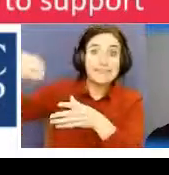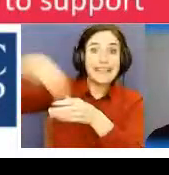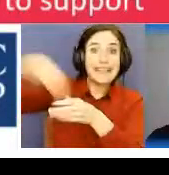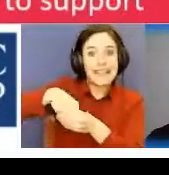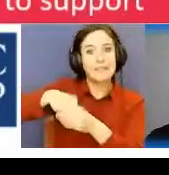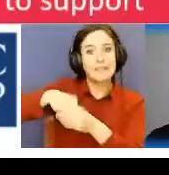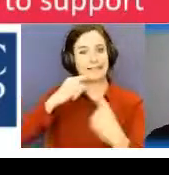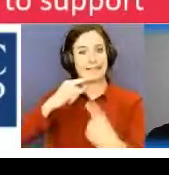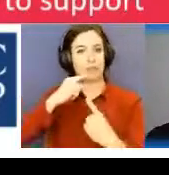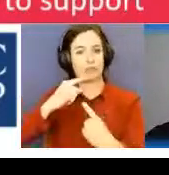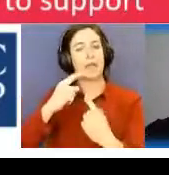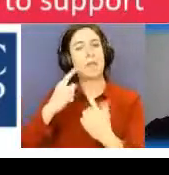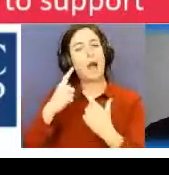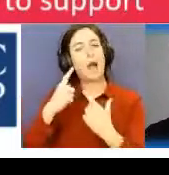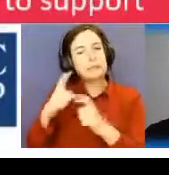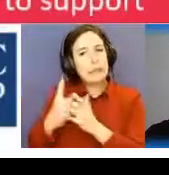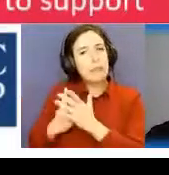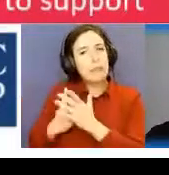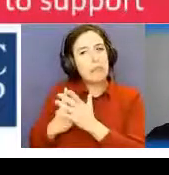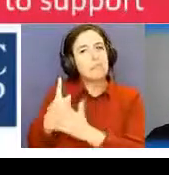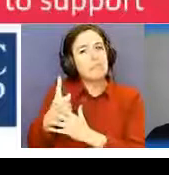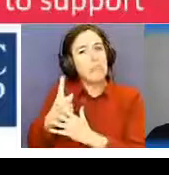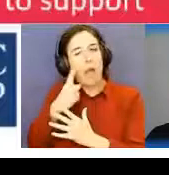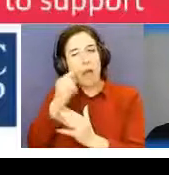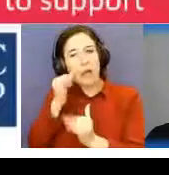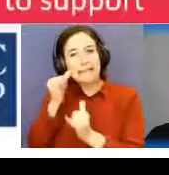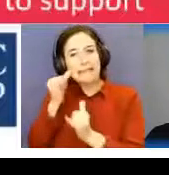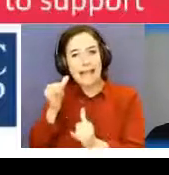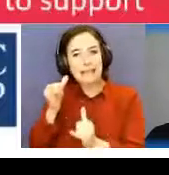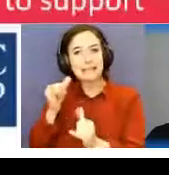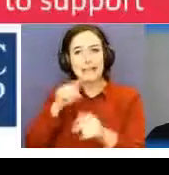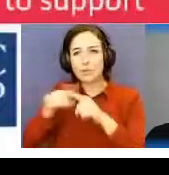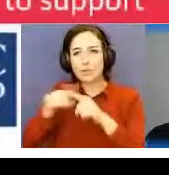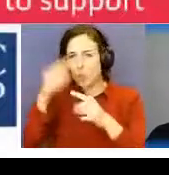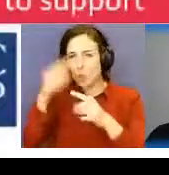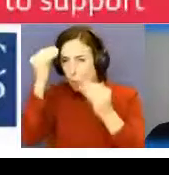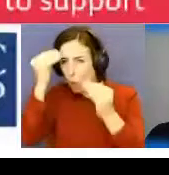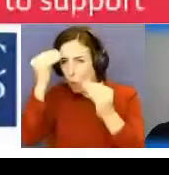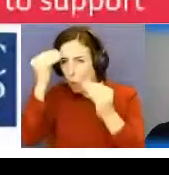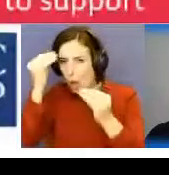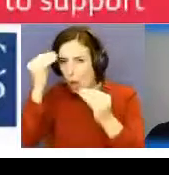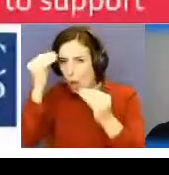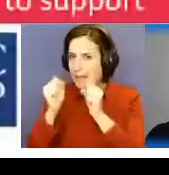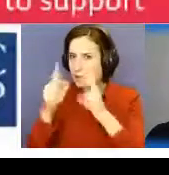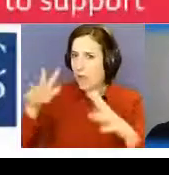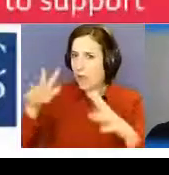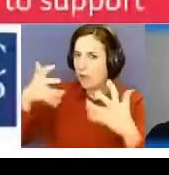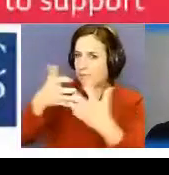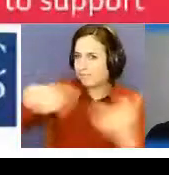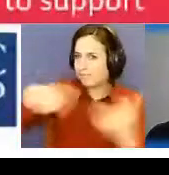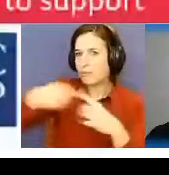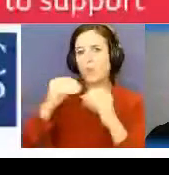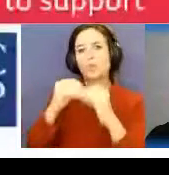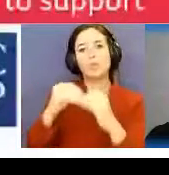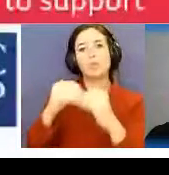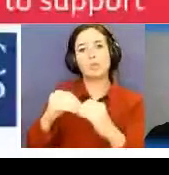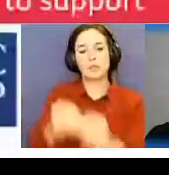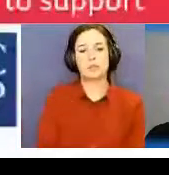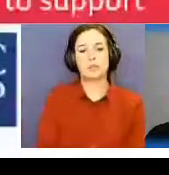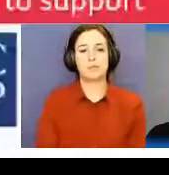still testing to understand the impact of and understand what scale could look and feel like for this. And I guess the final strand there is looking at secondary care,